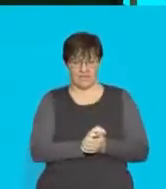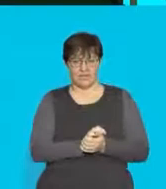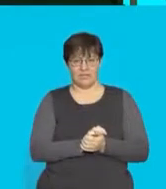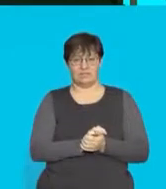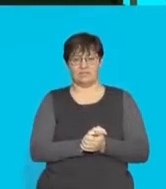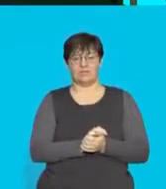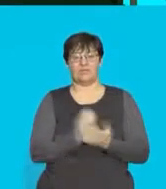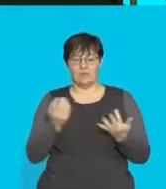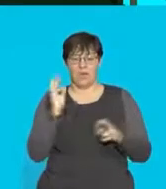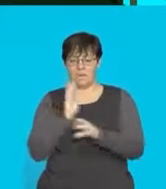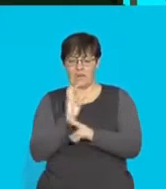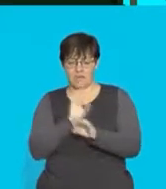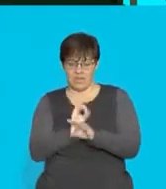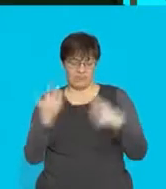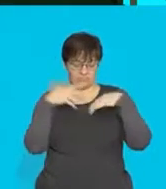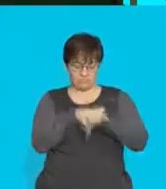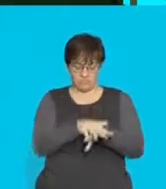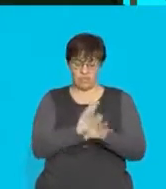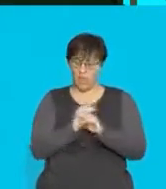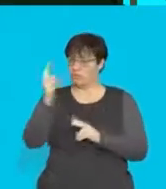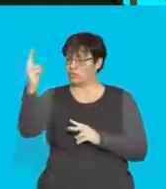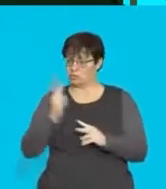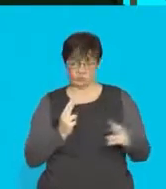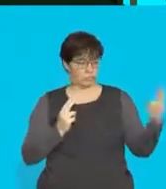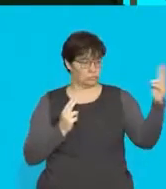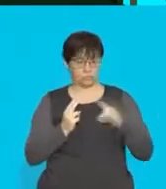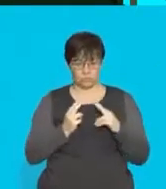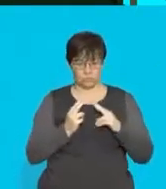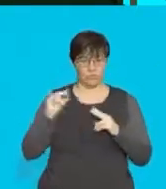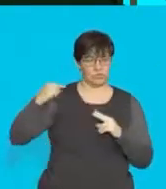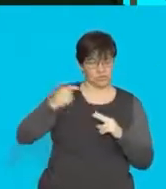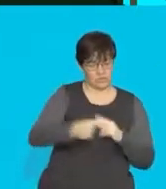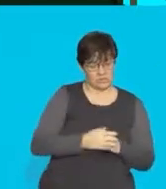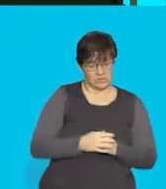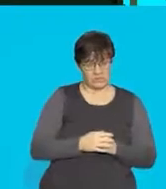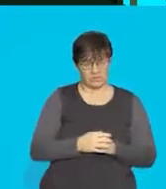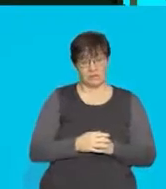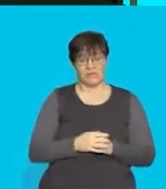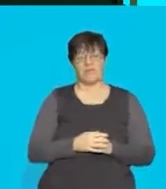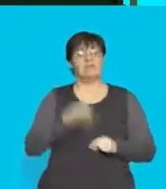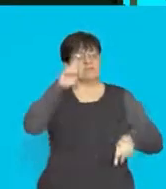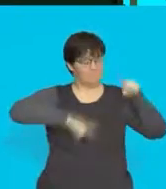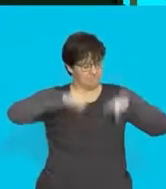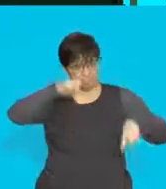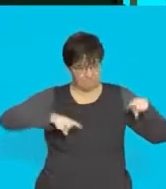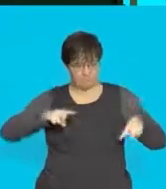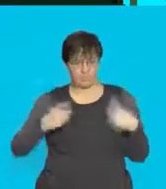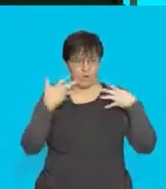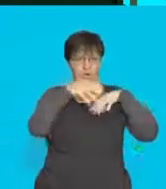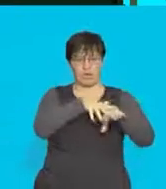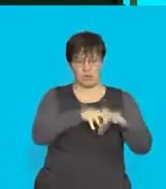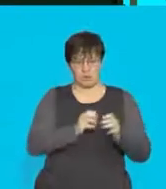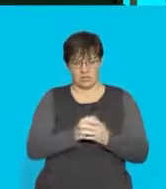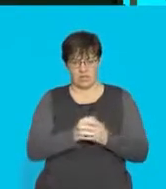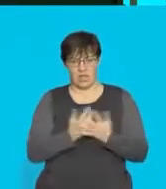father. So we get a set of two genes from both the parents. We know that these genes come in various